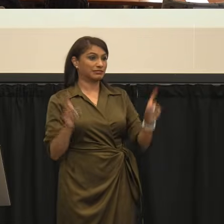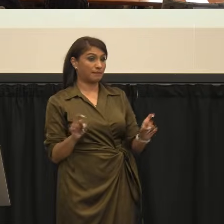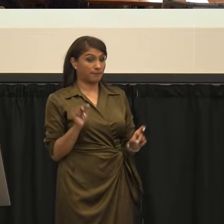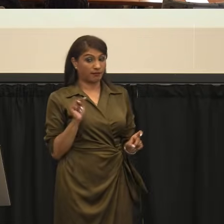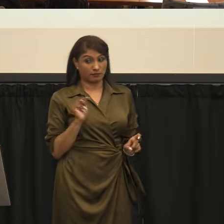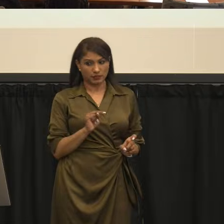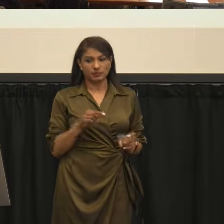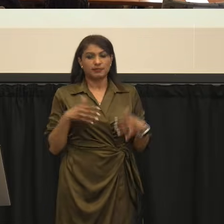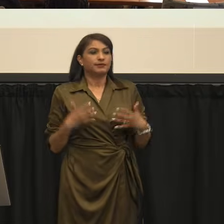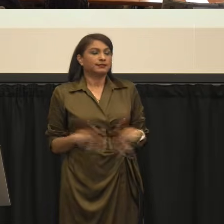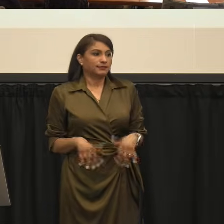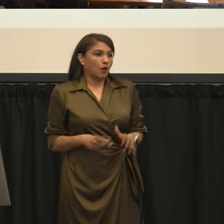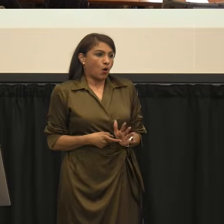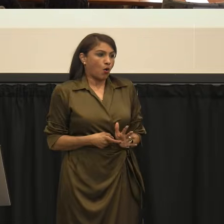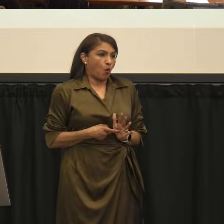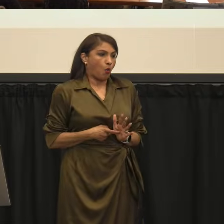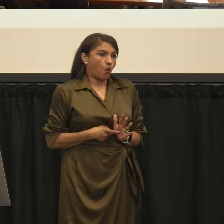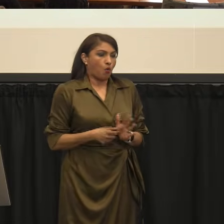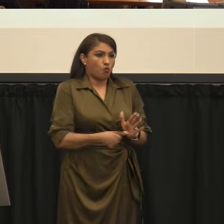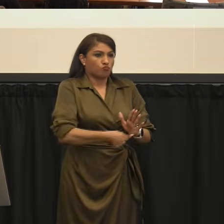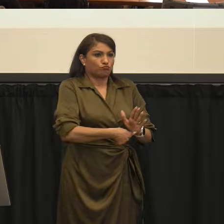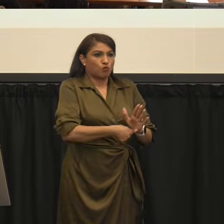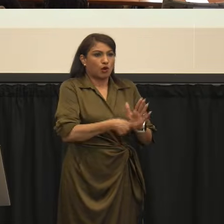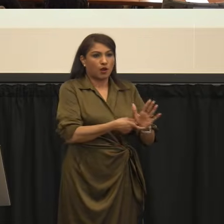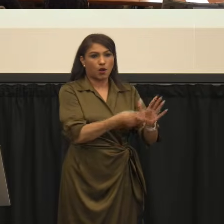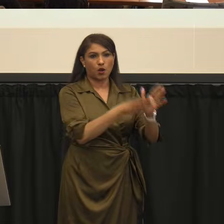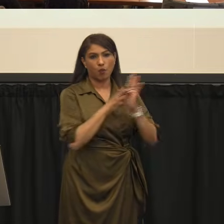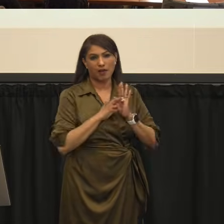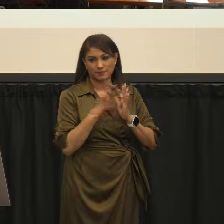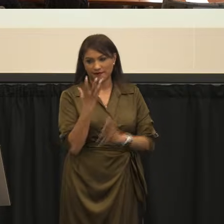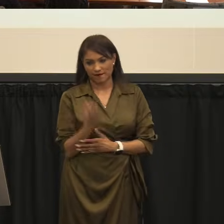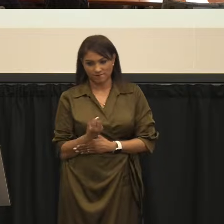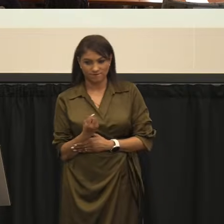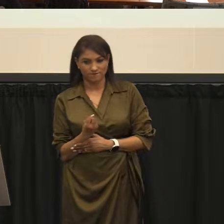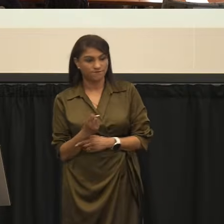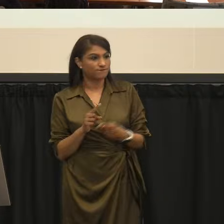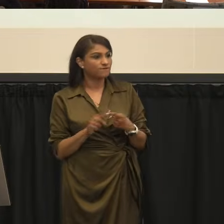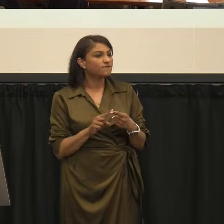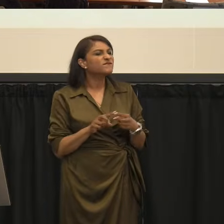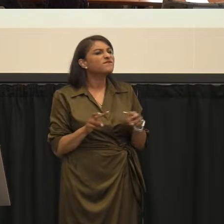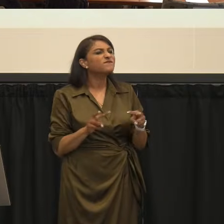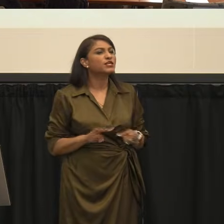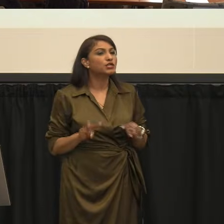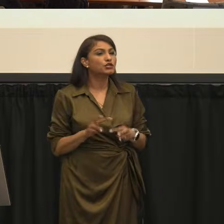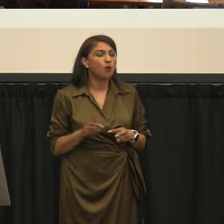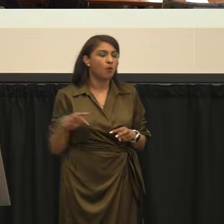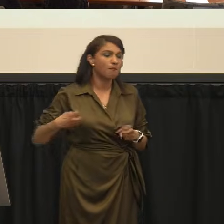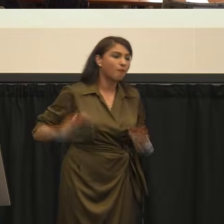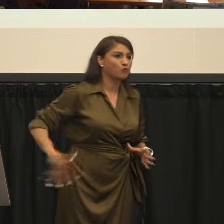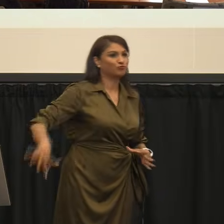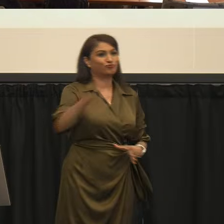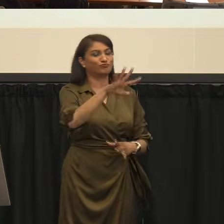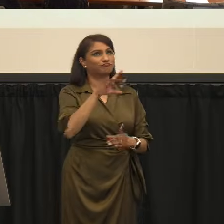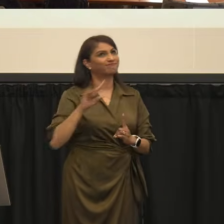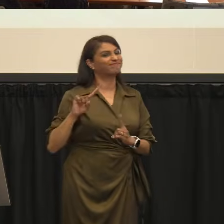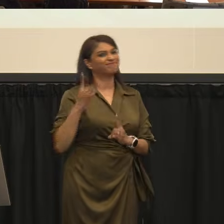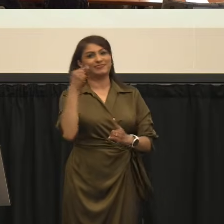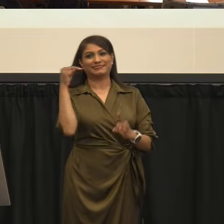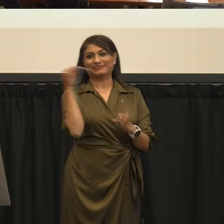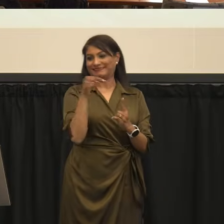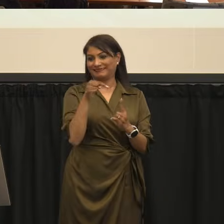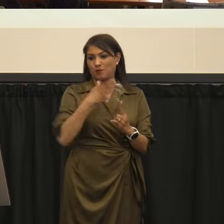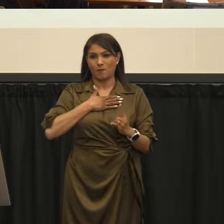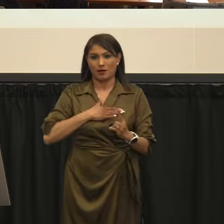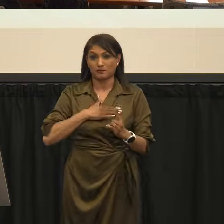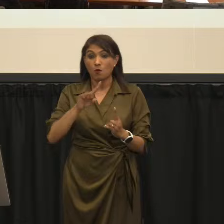Then on the technology aspect, it's quite important. These are the requirements that we've stated. It needs to be high quality